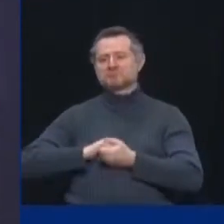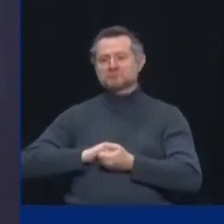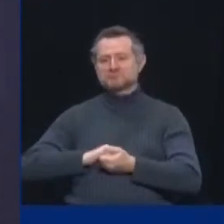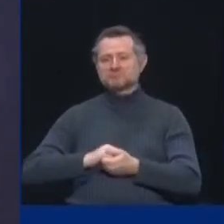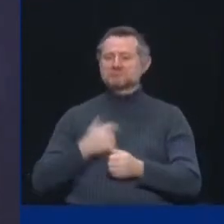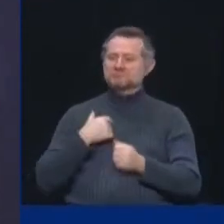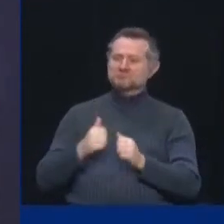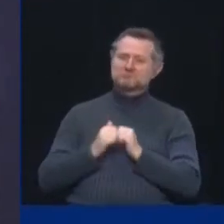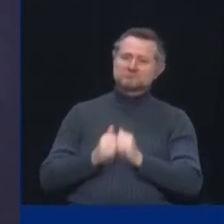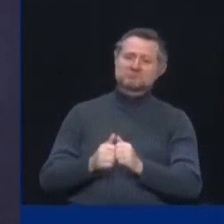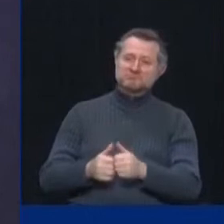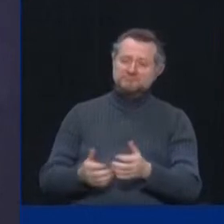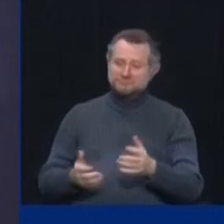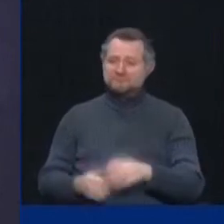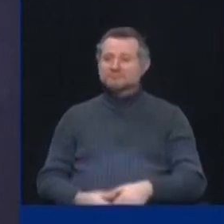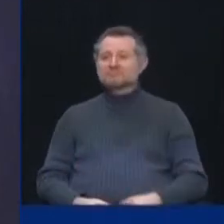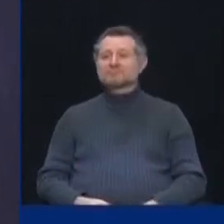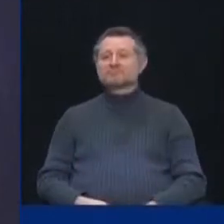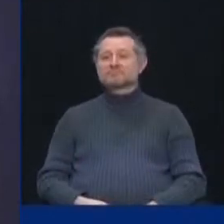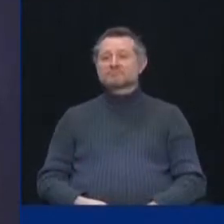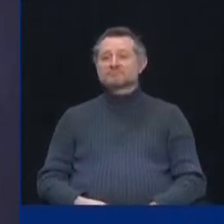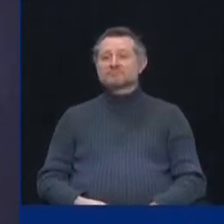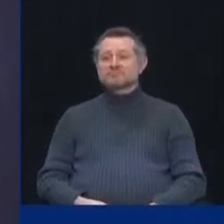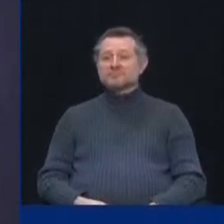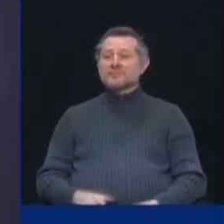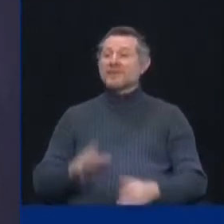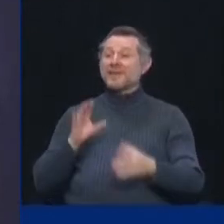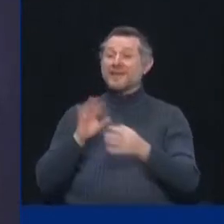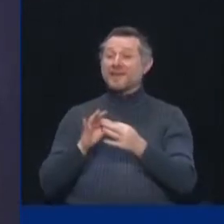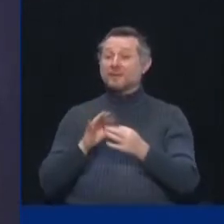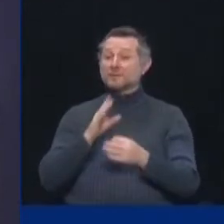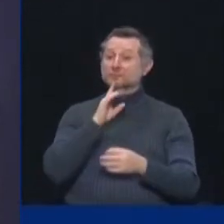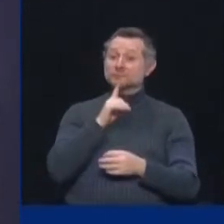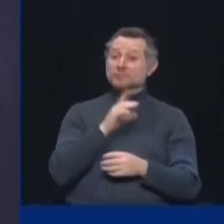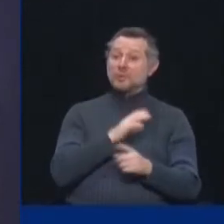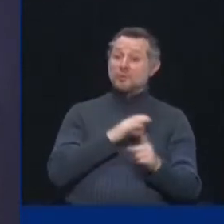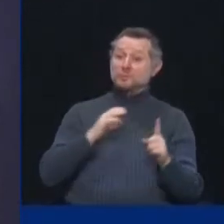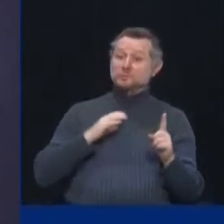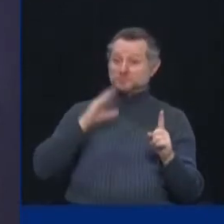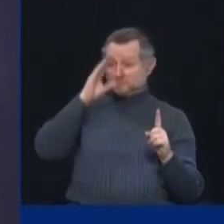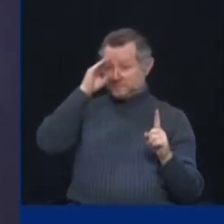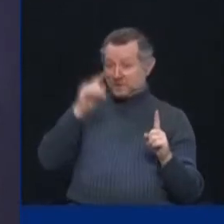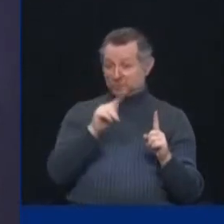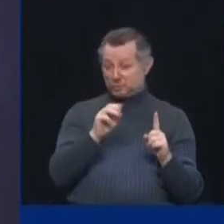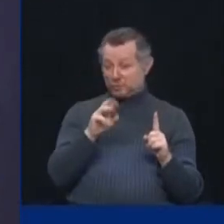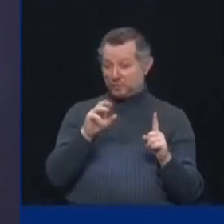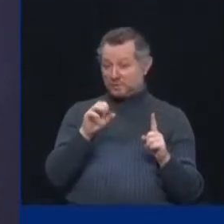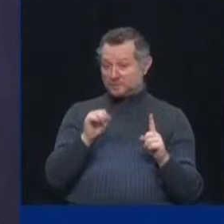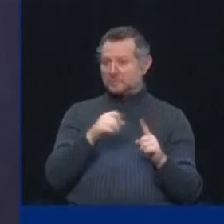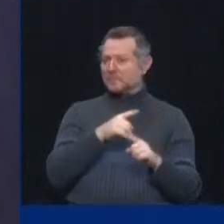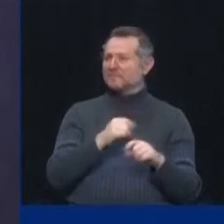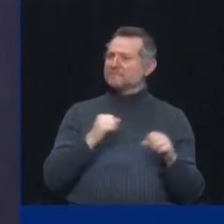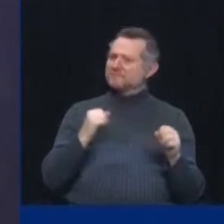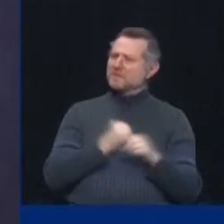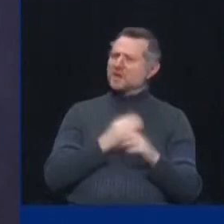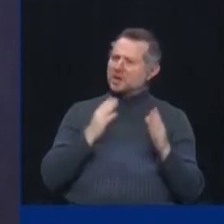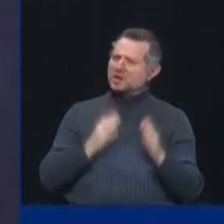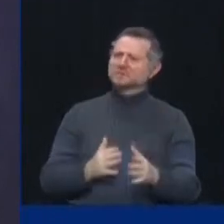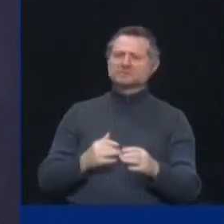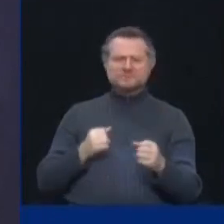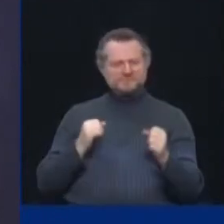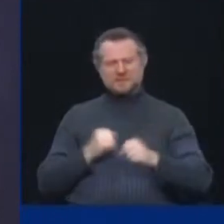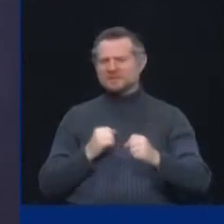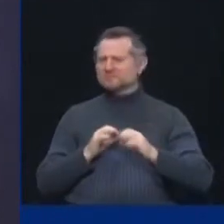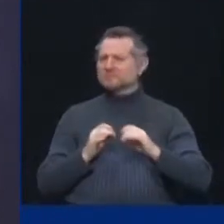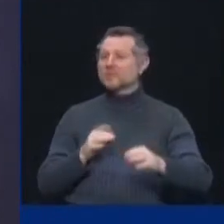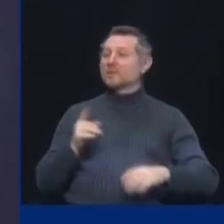here today. They've been mentioned, but Congressman Torres, he is a fighter. He is an advocate. He has been great. County Executive